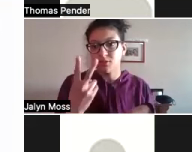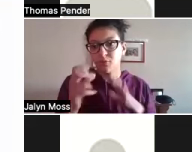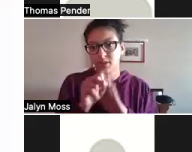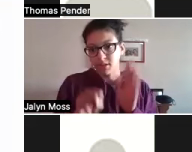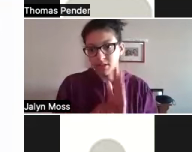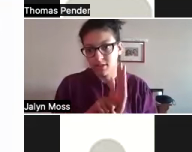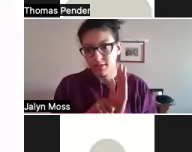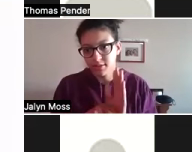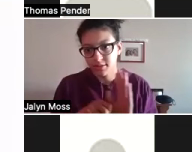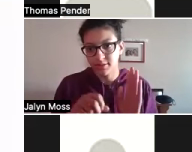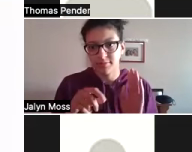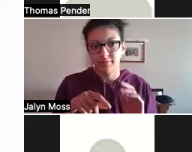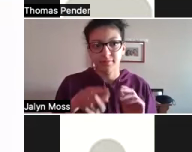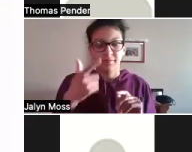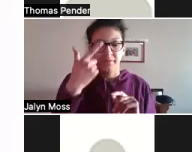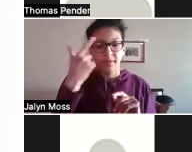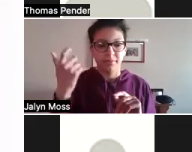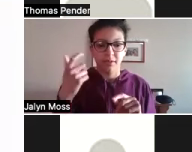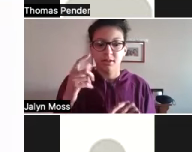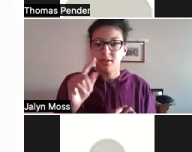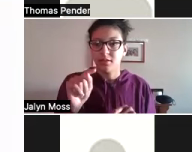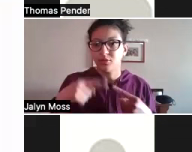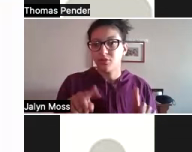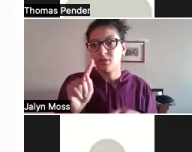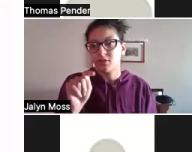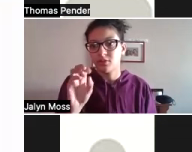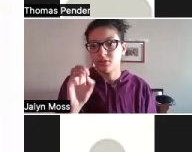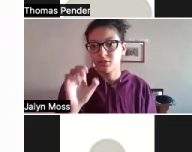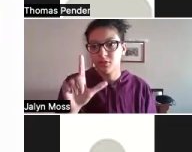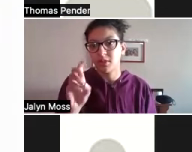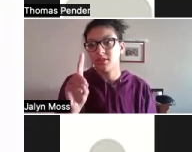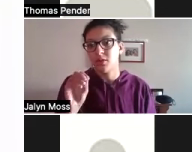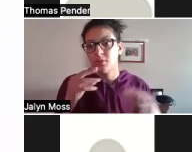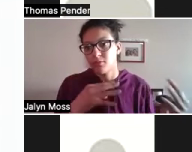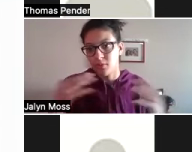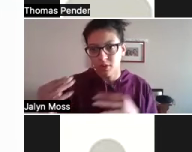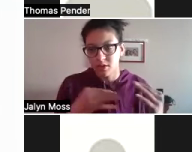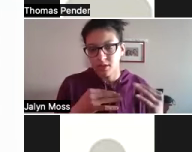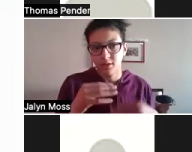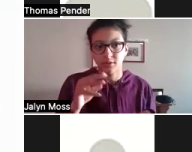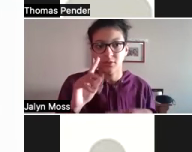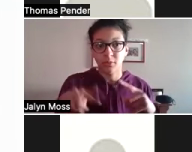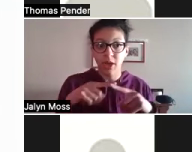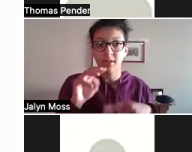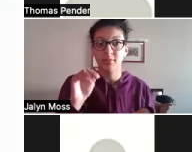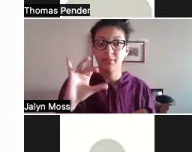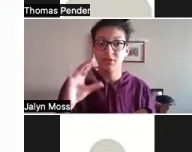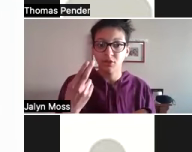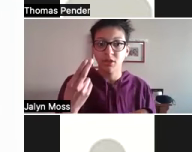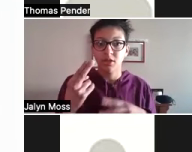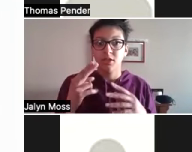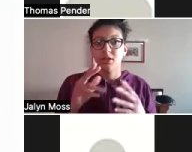The first one is that Michigan is separated into two. State of Michigan is separated into two parts. And